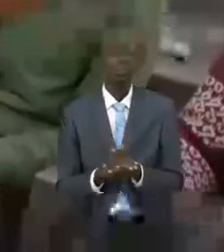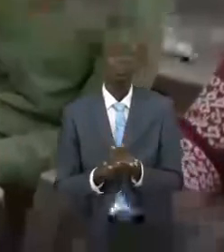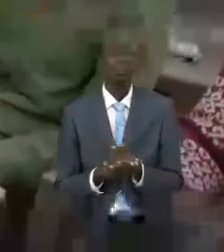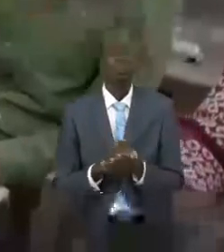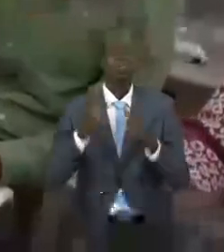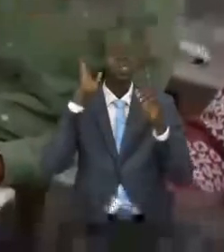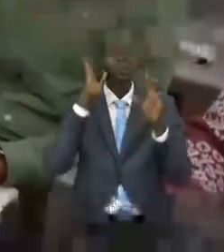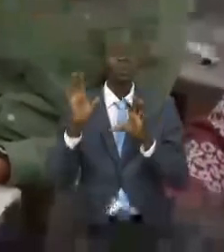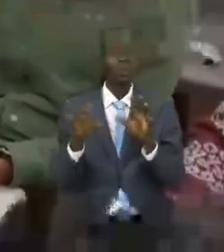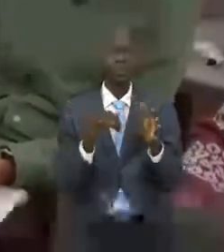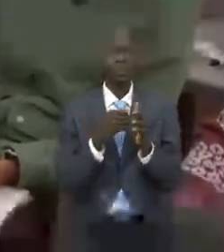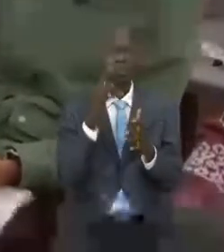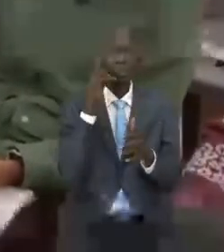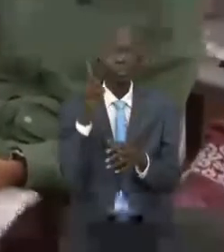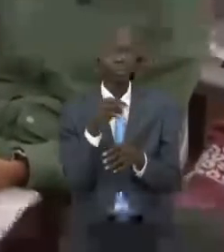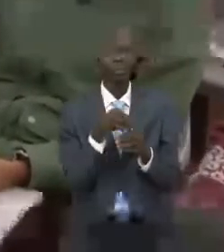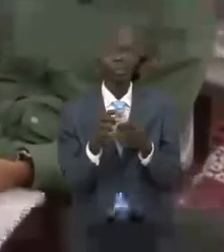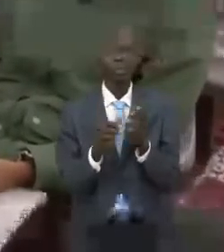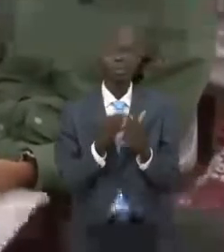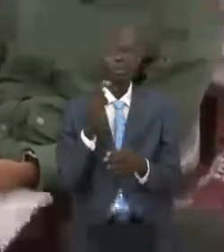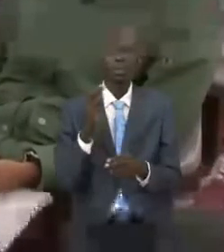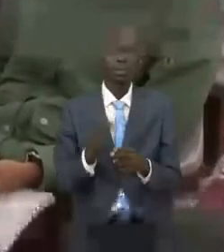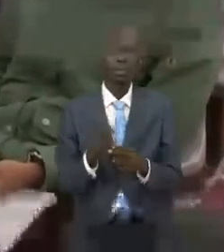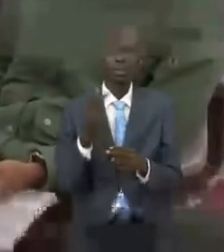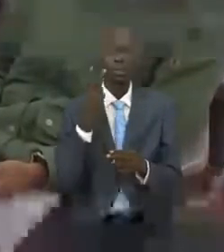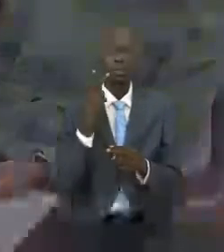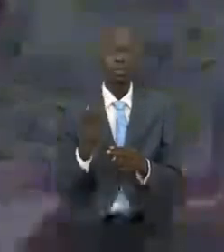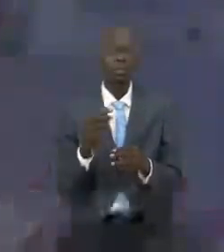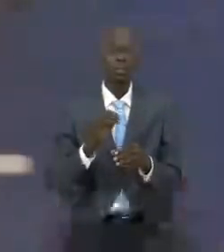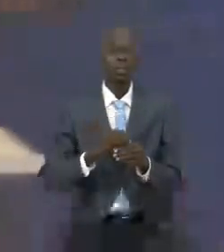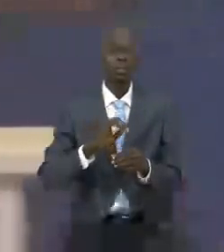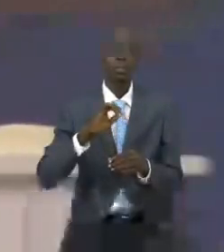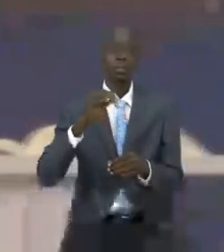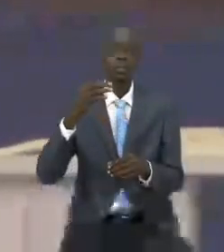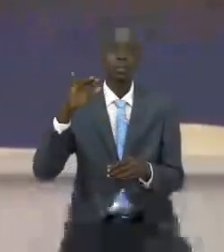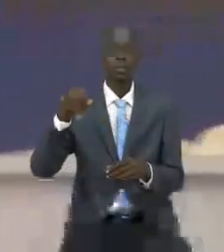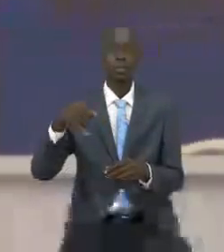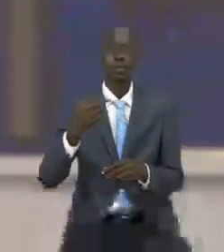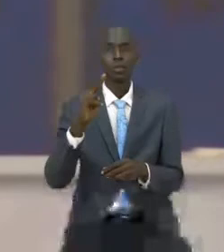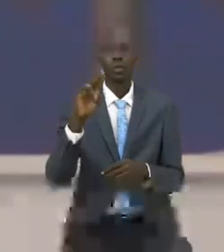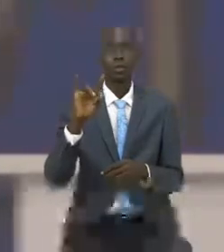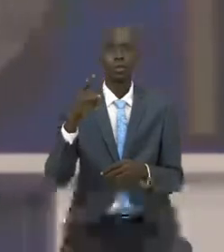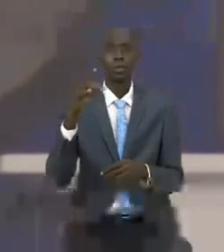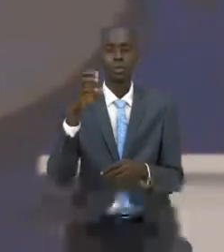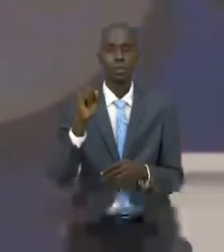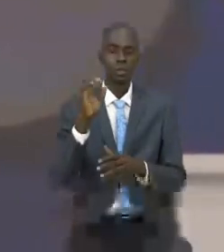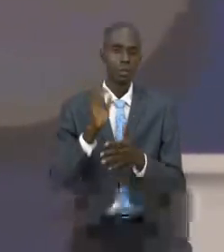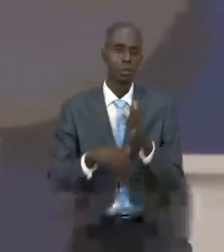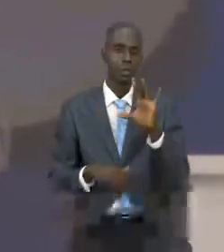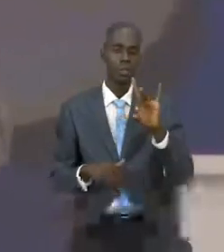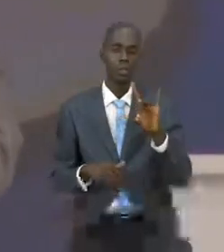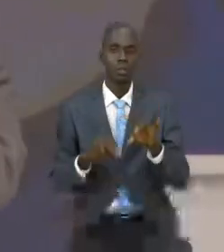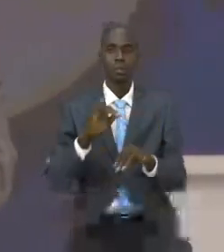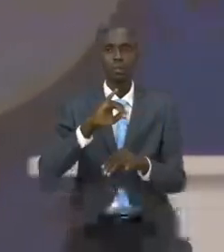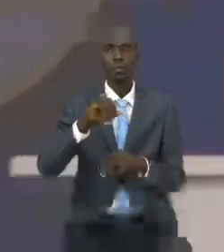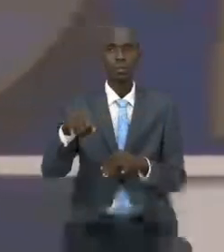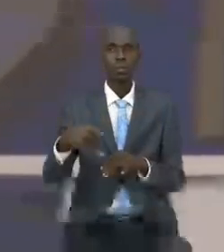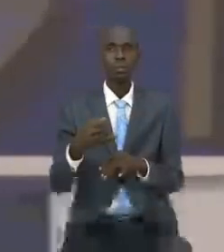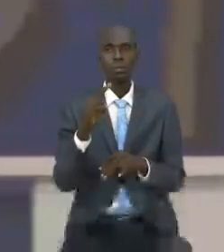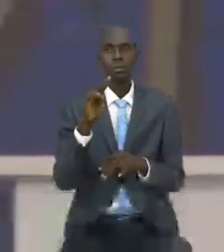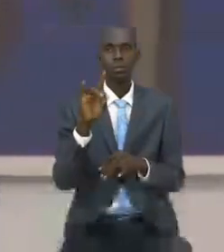it. Yeah. Look at this. Let me give you this. Judges chapter 8. I'm reading from verse 4.